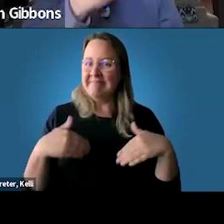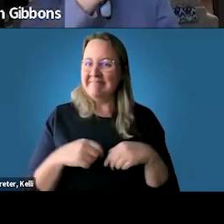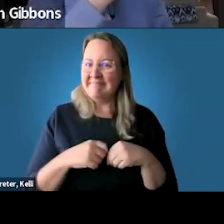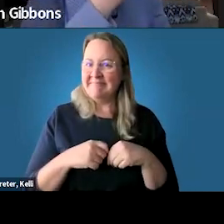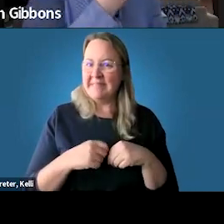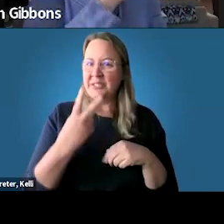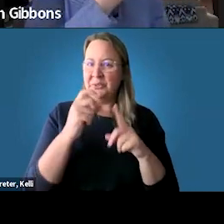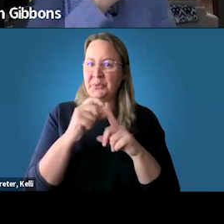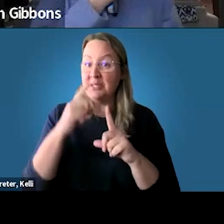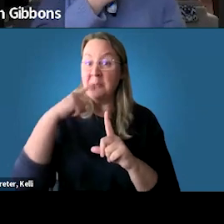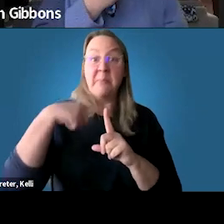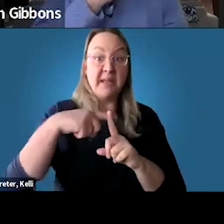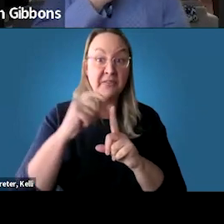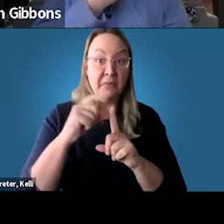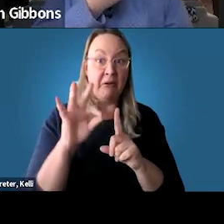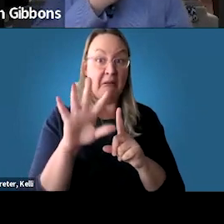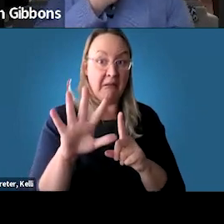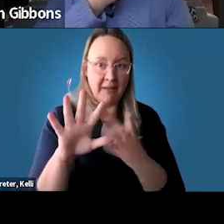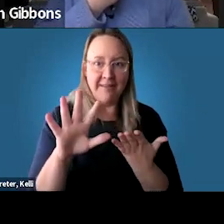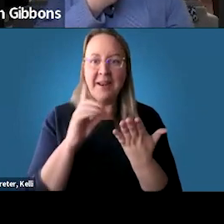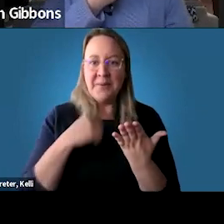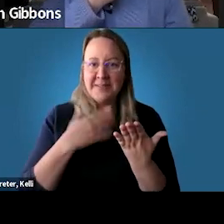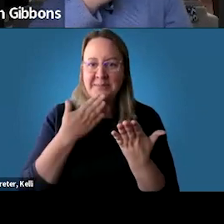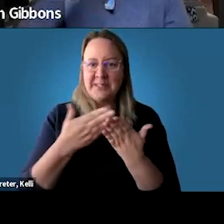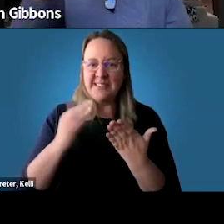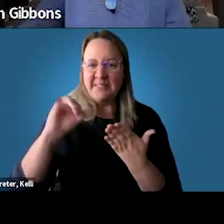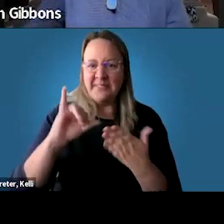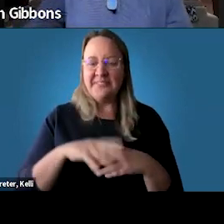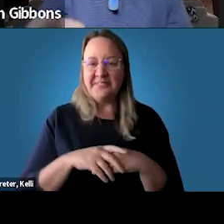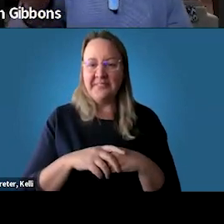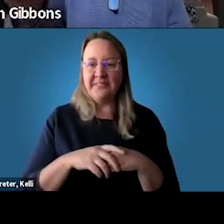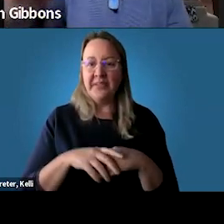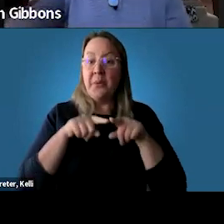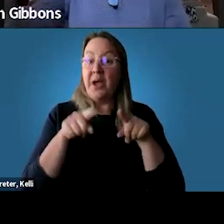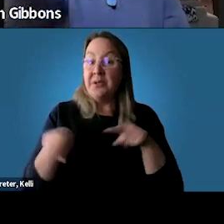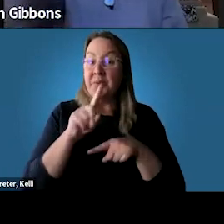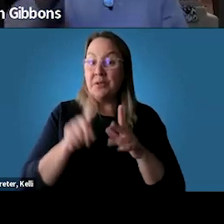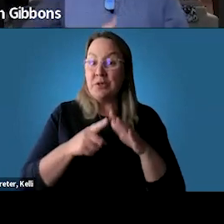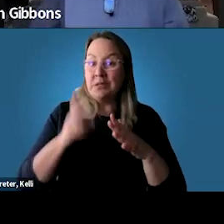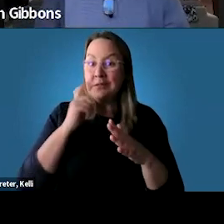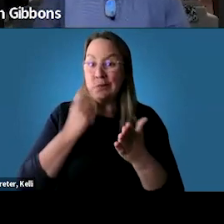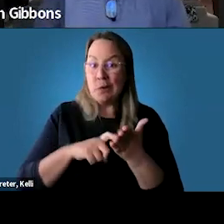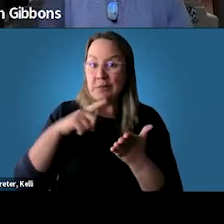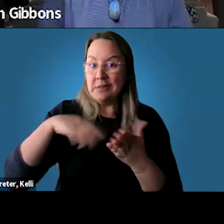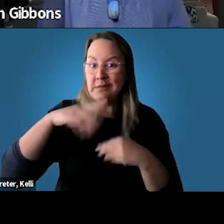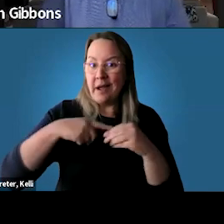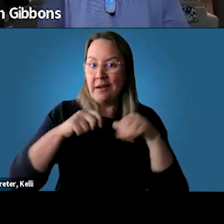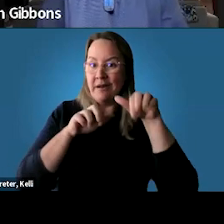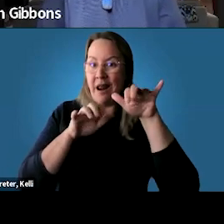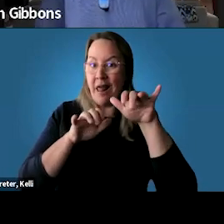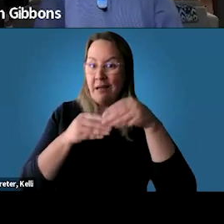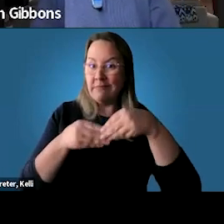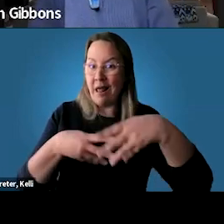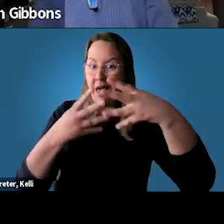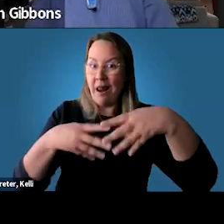if you can find a positive one in there too, because I know we got a lot of good stuff up in front of us. While you all are starting to see this kind of waterfall, which is always my favorite